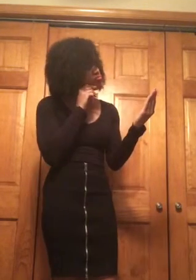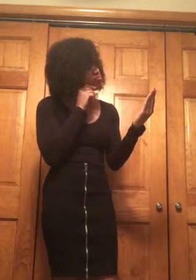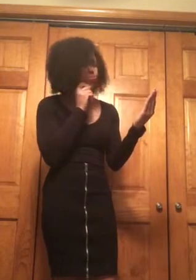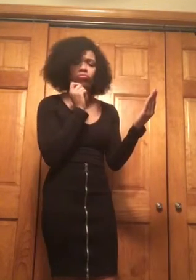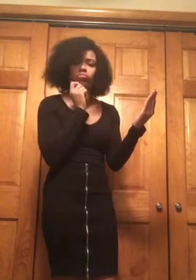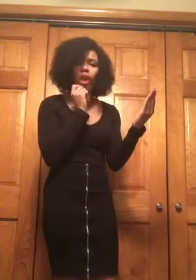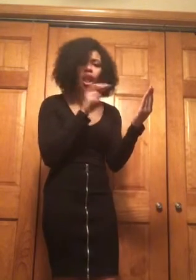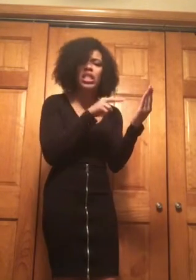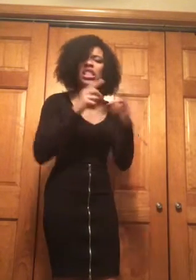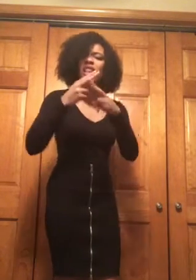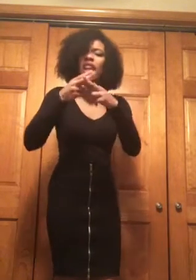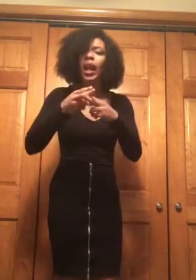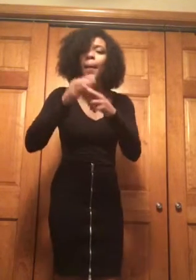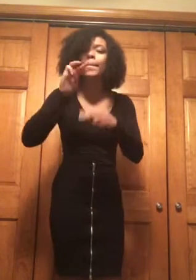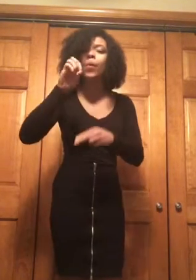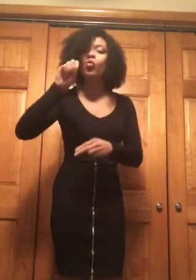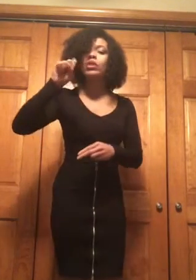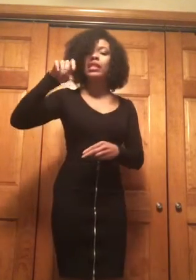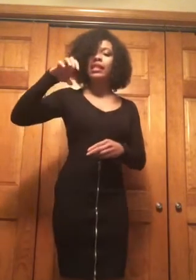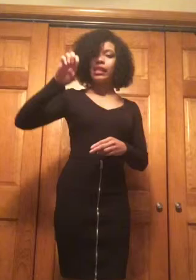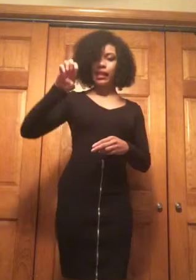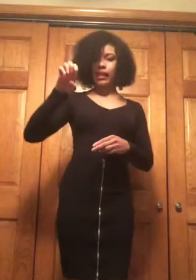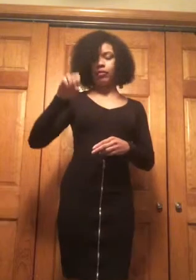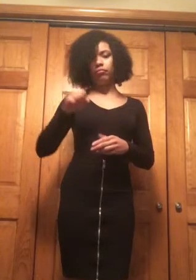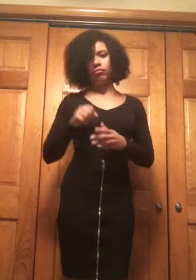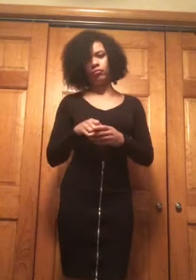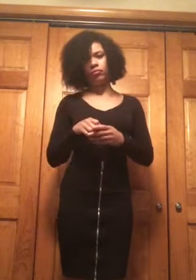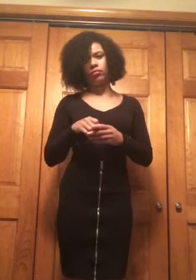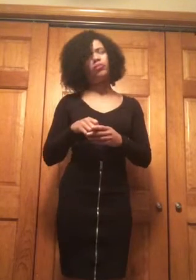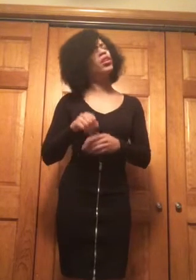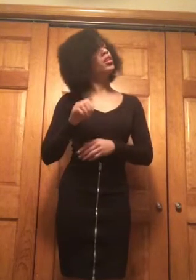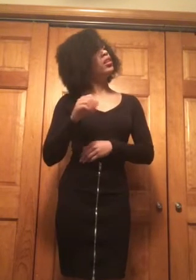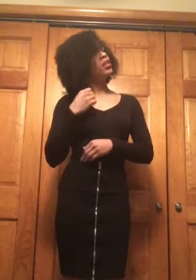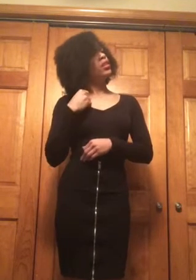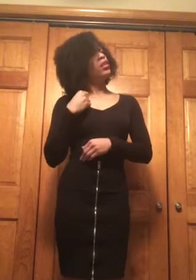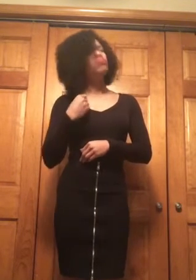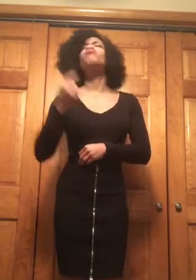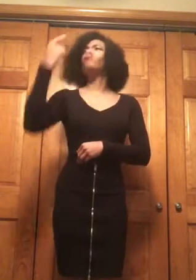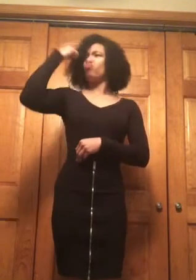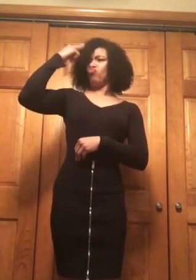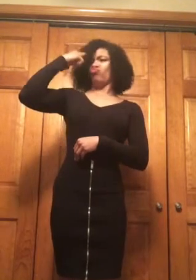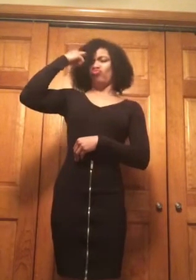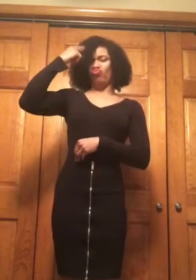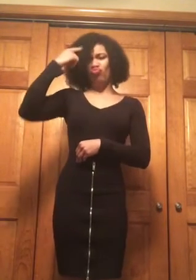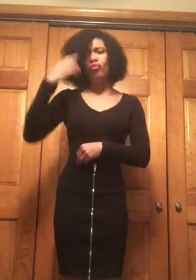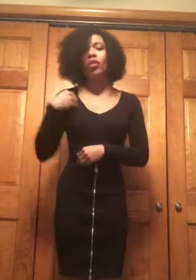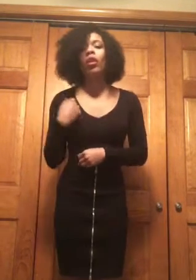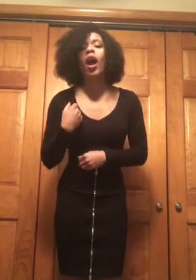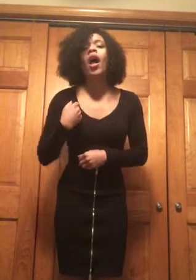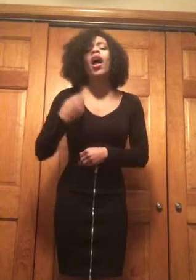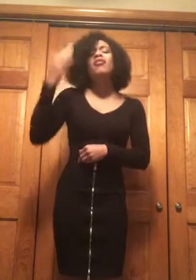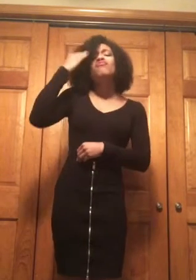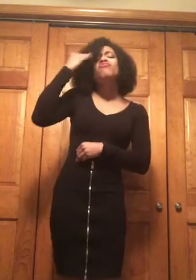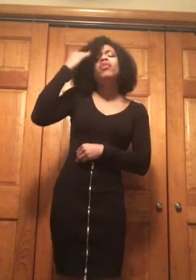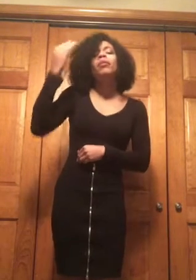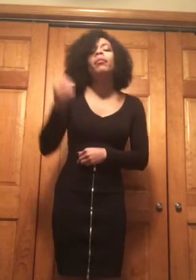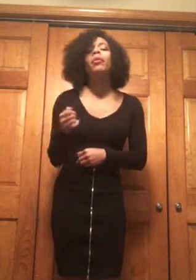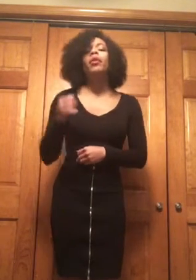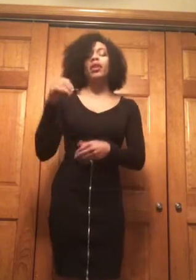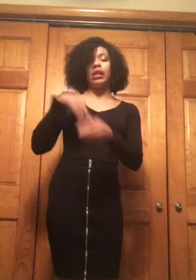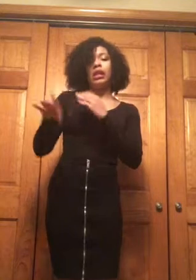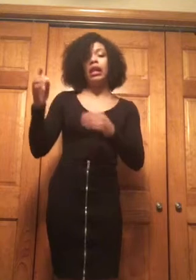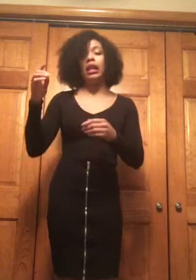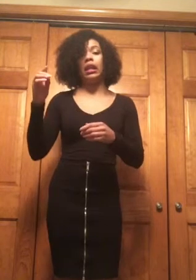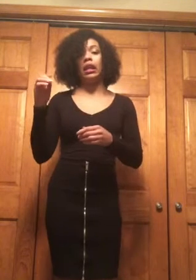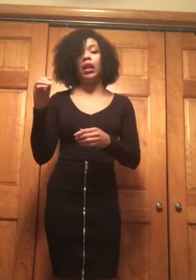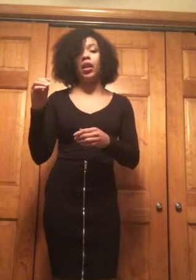up. And I see the name Moses. And I think, I remember learning something about Moses in Mrs.